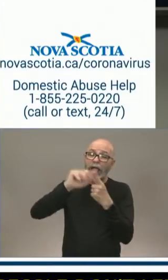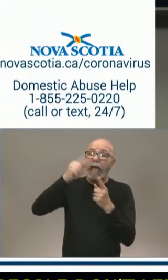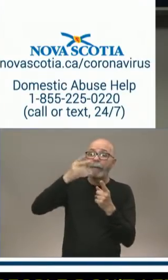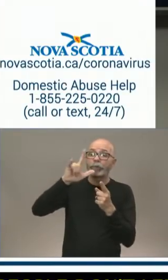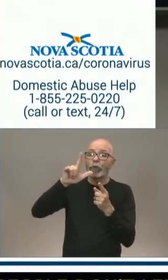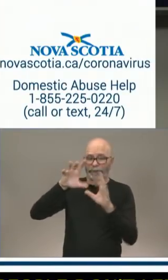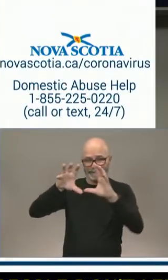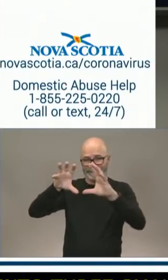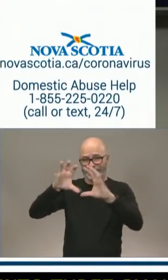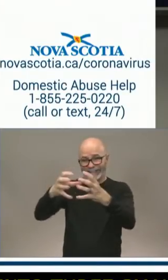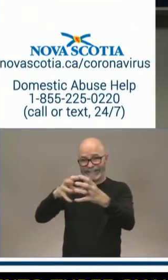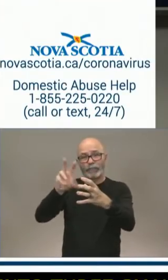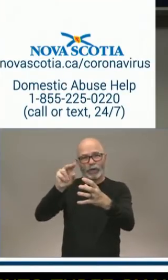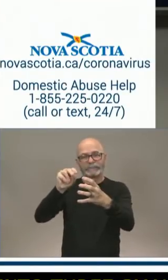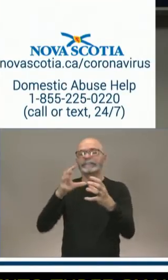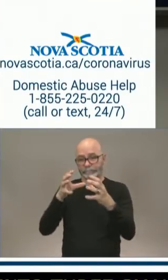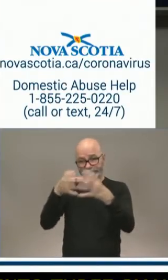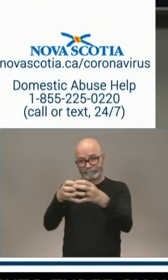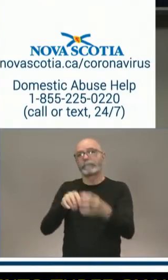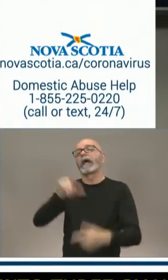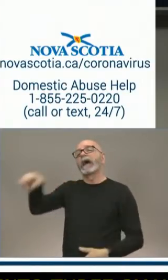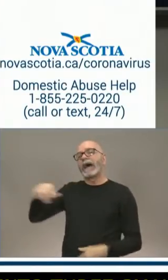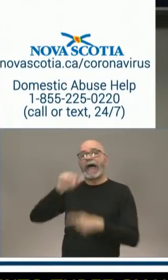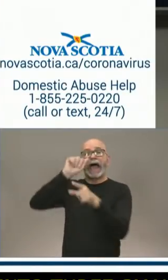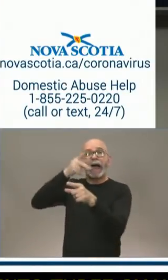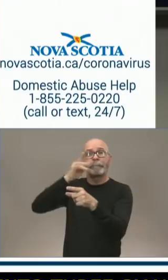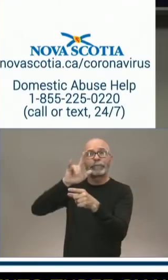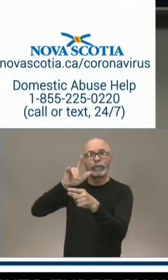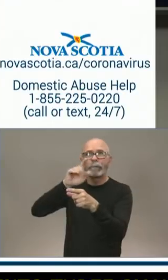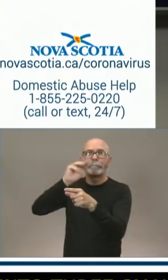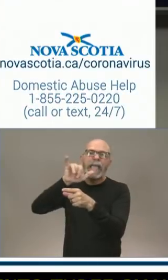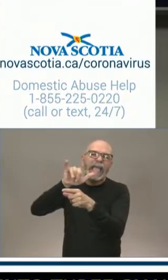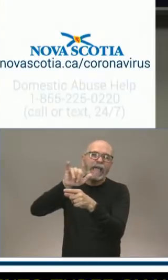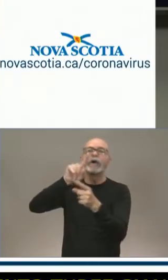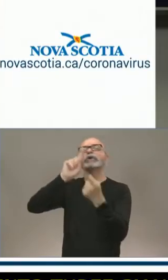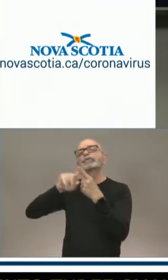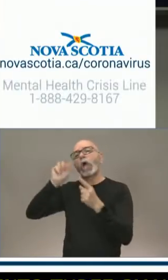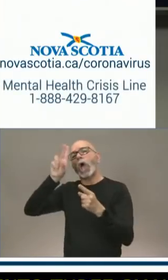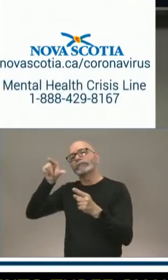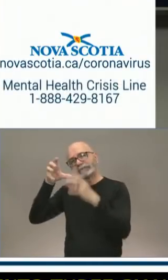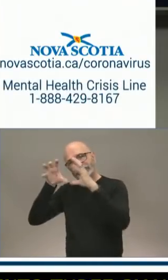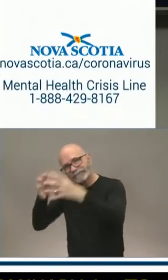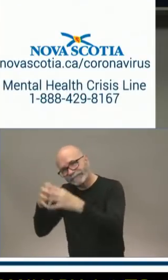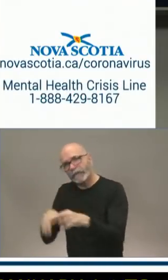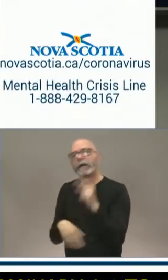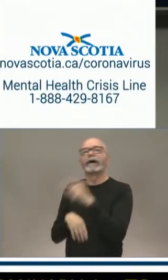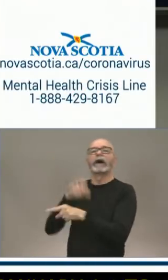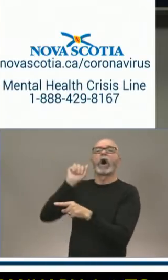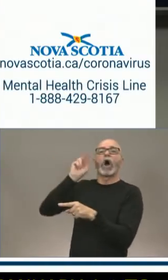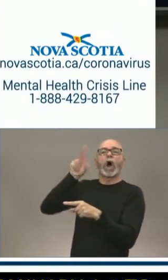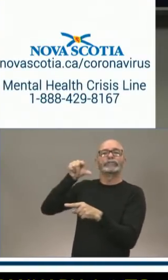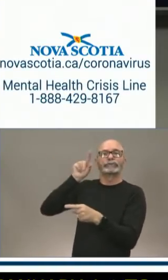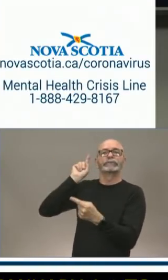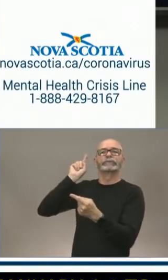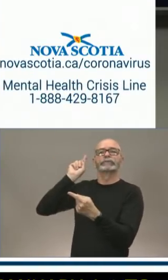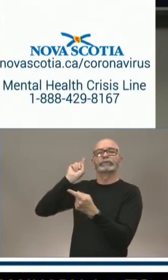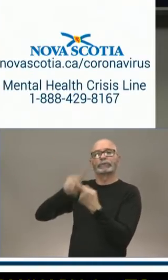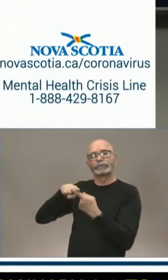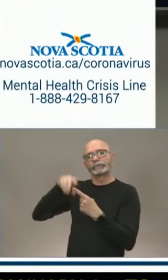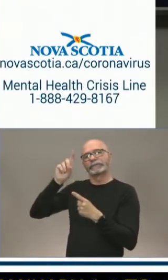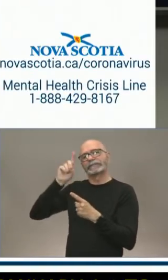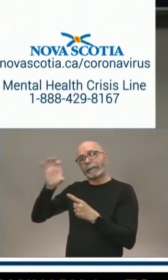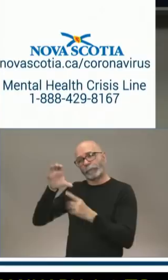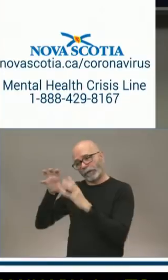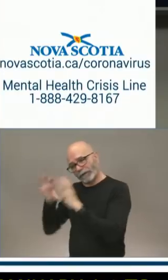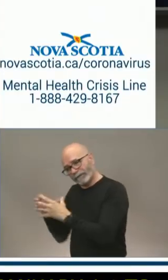May 1st to August 31st. And the third group is September 1st to December 31st. So on Monday,